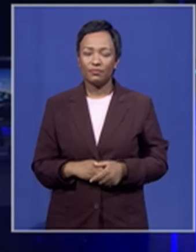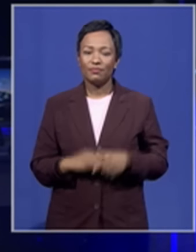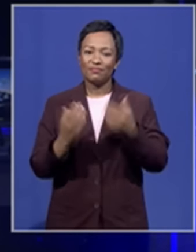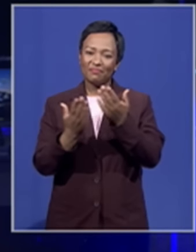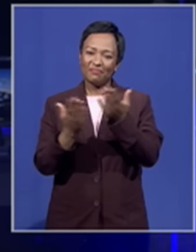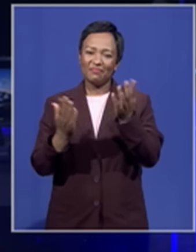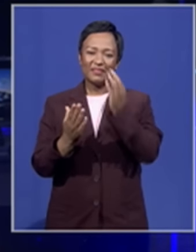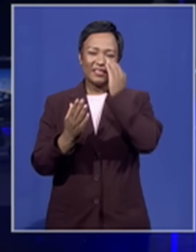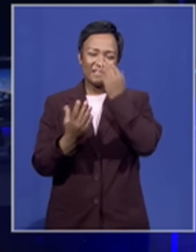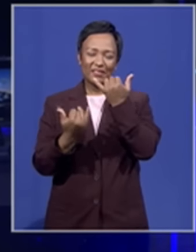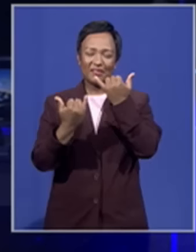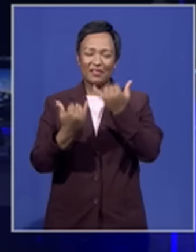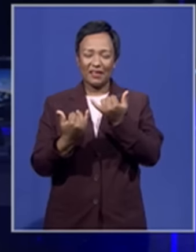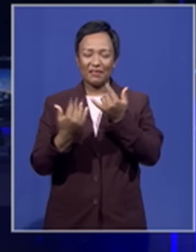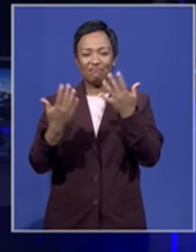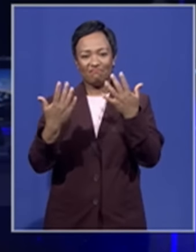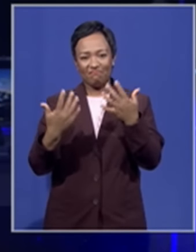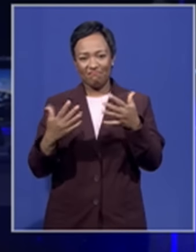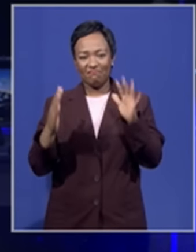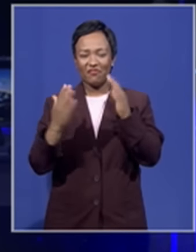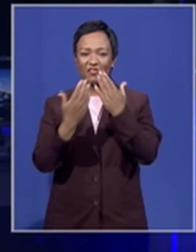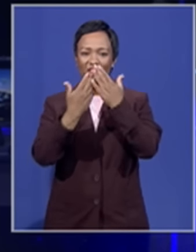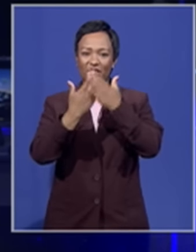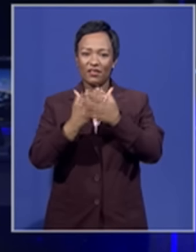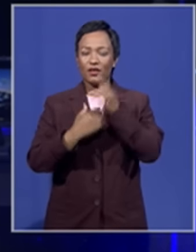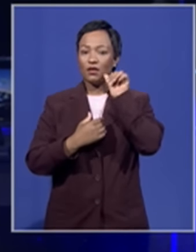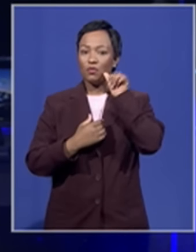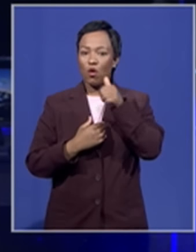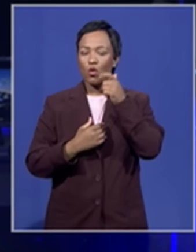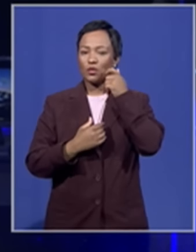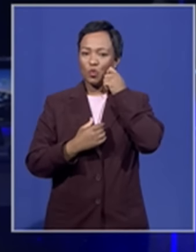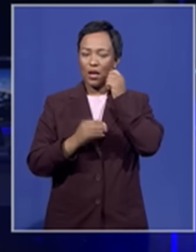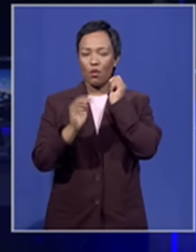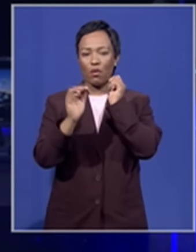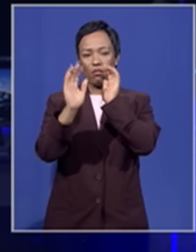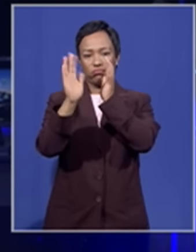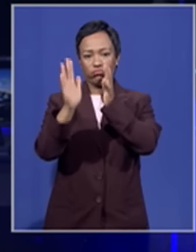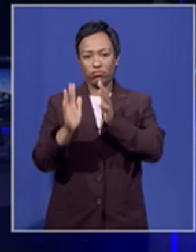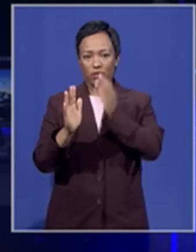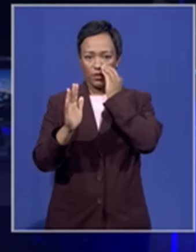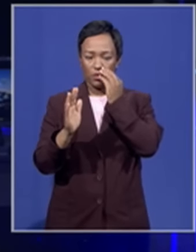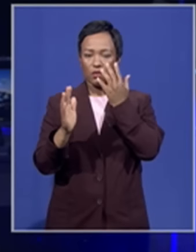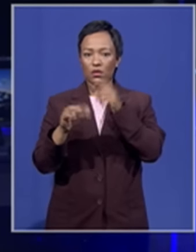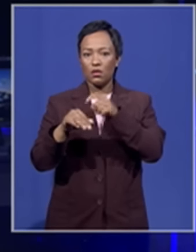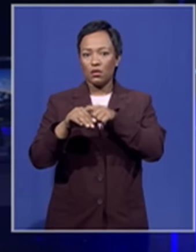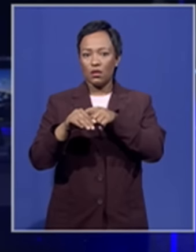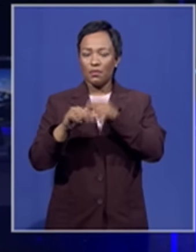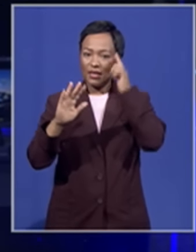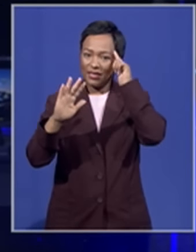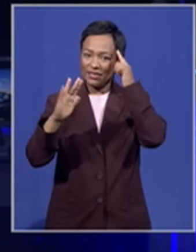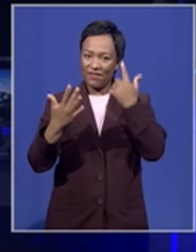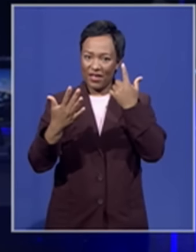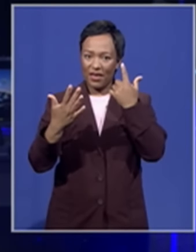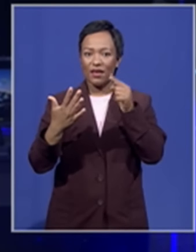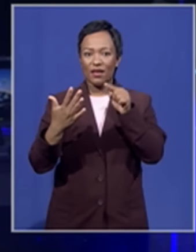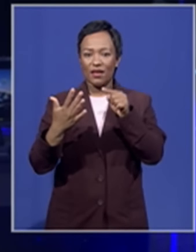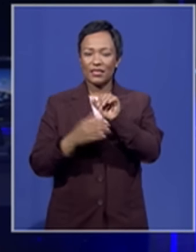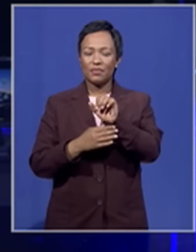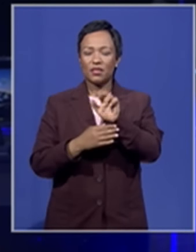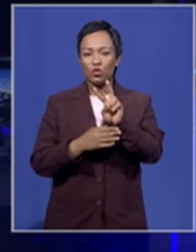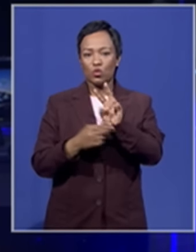Peso di ne di tlhophisitswe hakalo phirimaneng ya ka jeno moifo wa Setswana o tla o hasisa tsona hosane ka kotlolo horeng ya bosupa kwano ho SABC 2